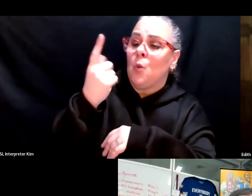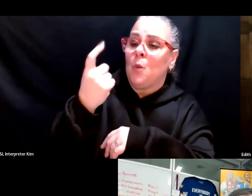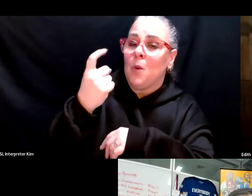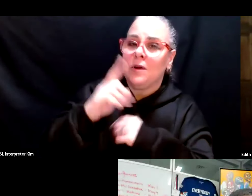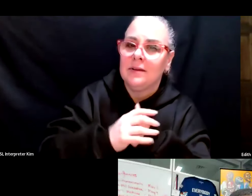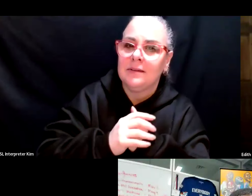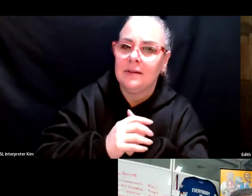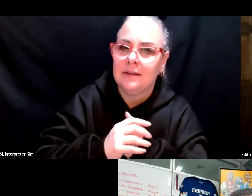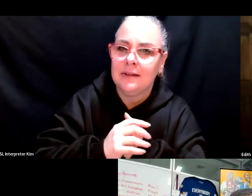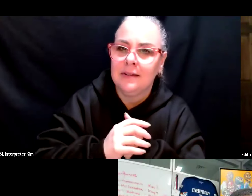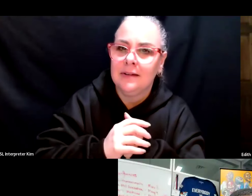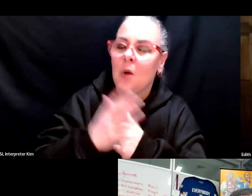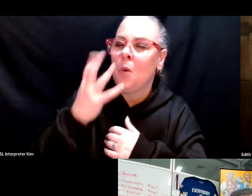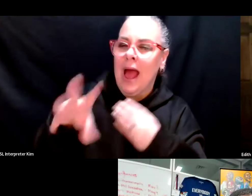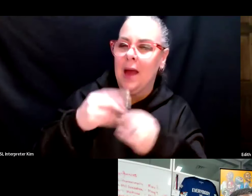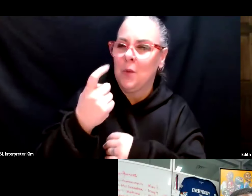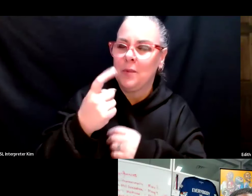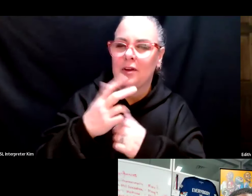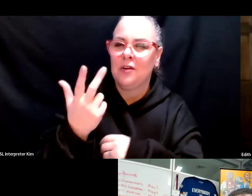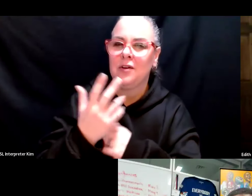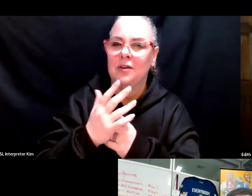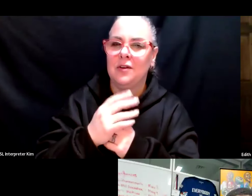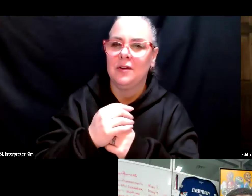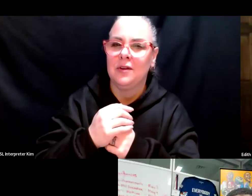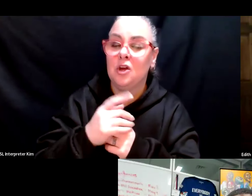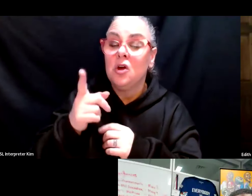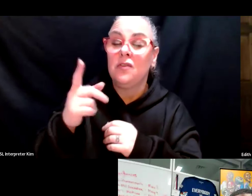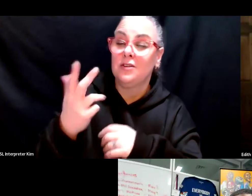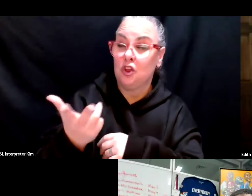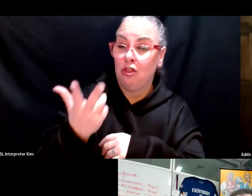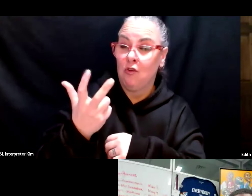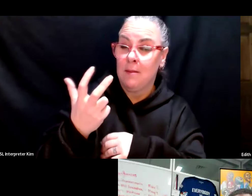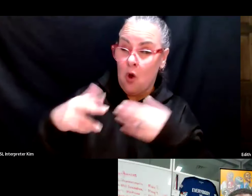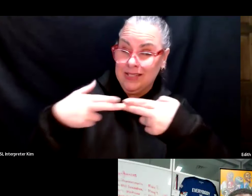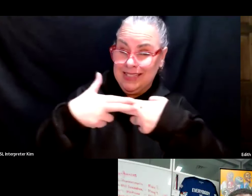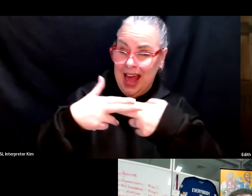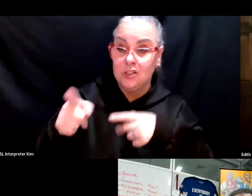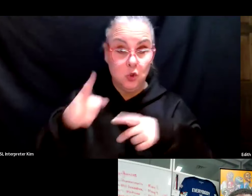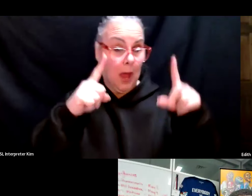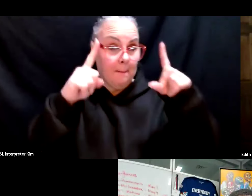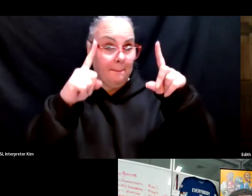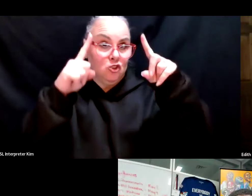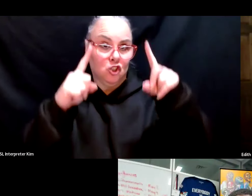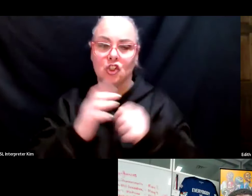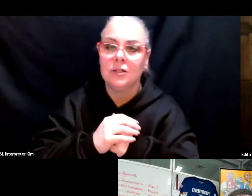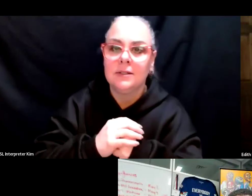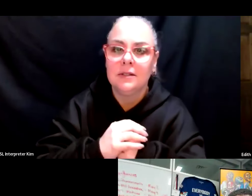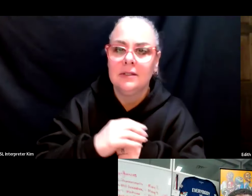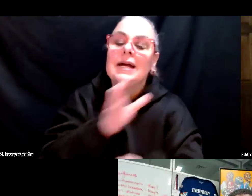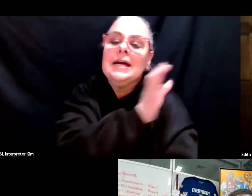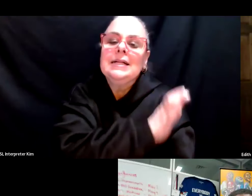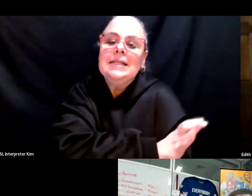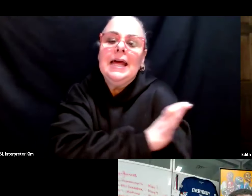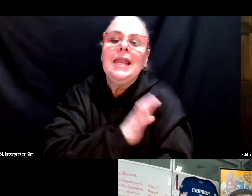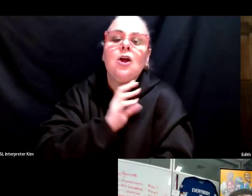I just want to share 3 slides. Folks can take a picture of these. They're clinical resources that are